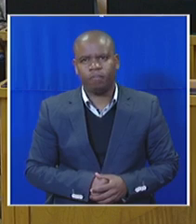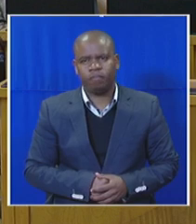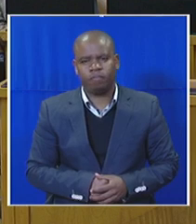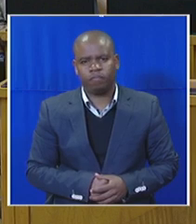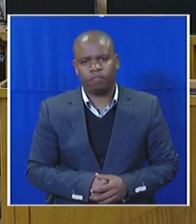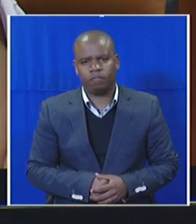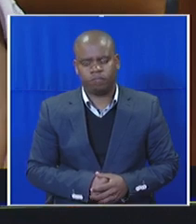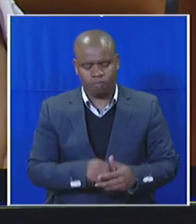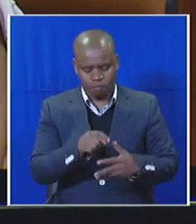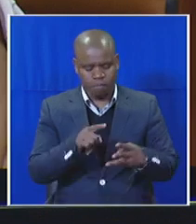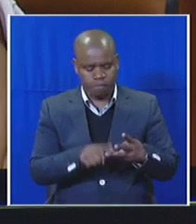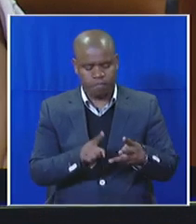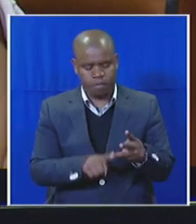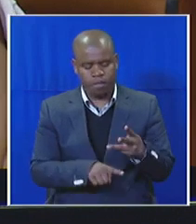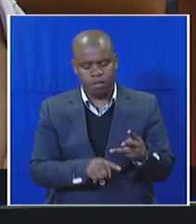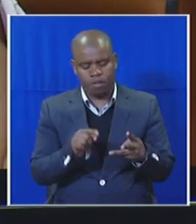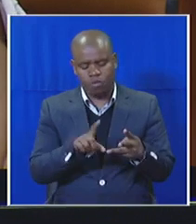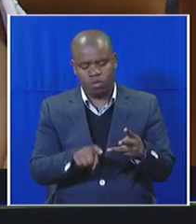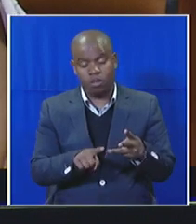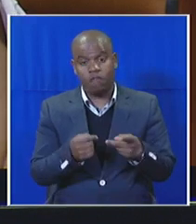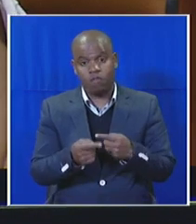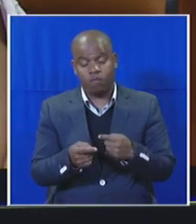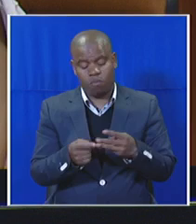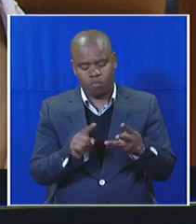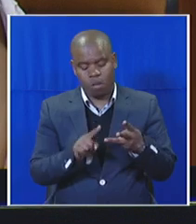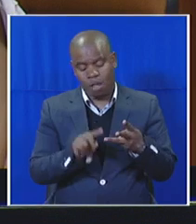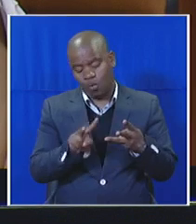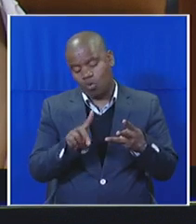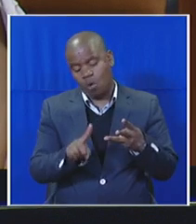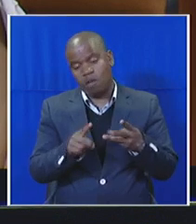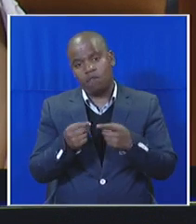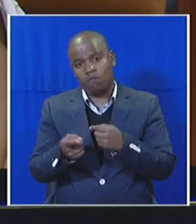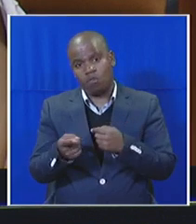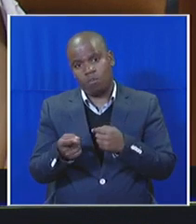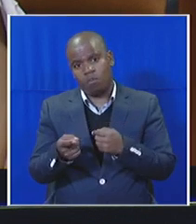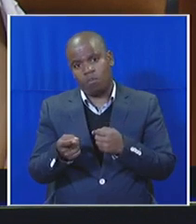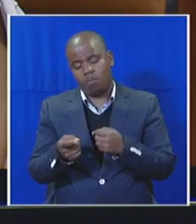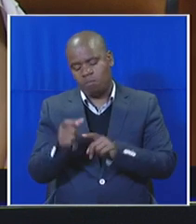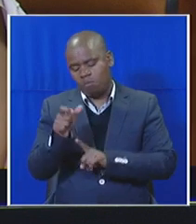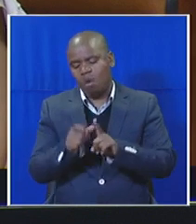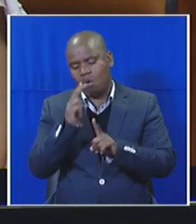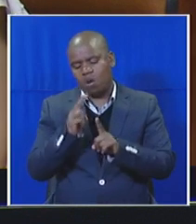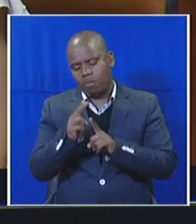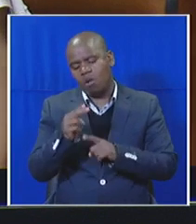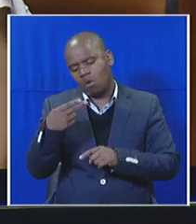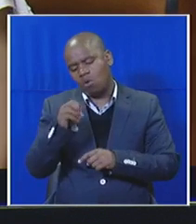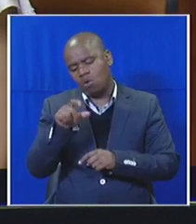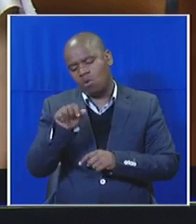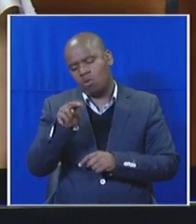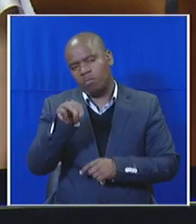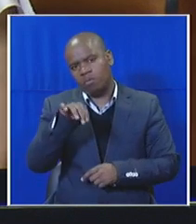The third question is question number 21, which has been asked by the Honorable Holomisa, Honorable the